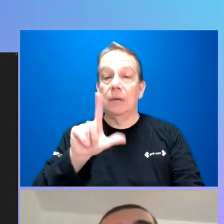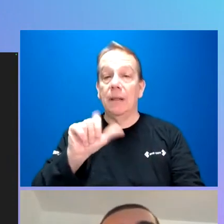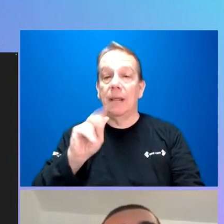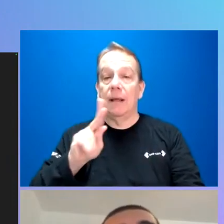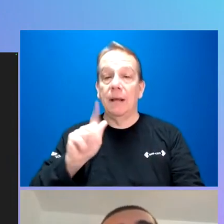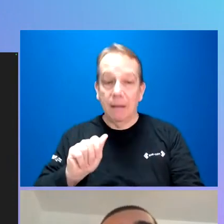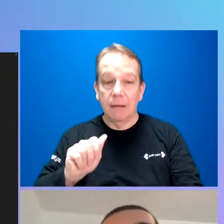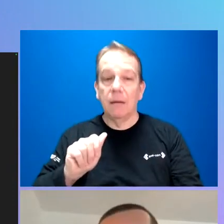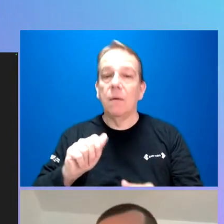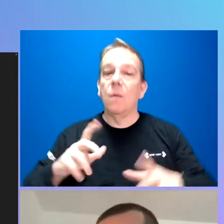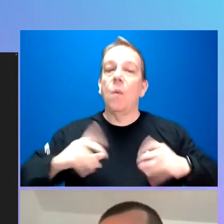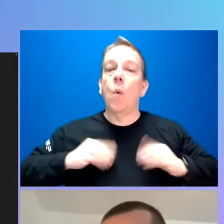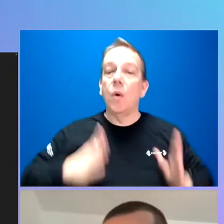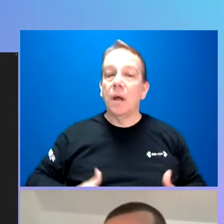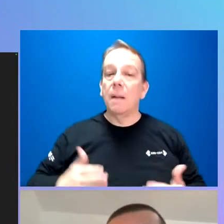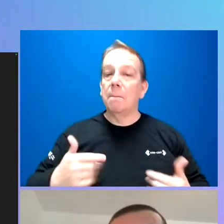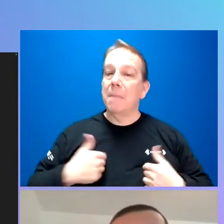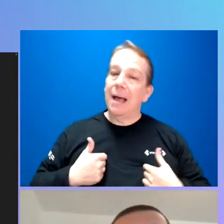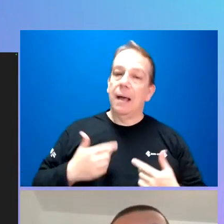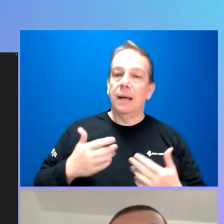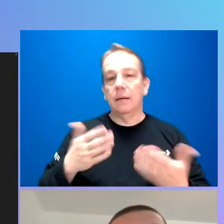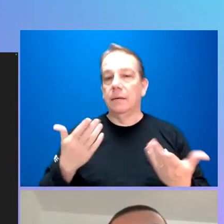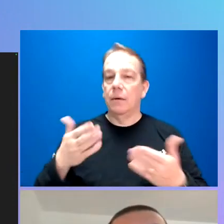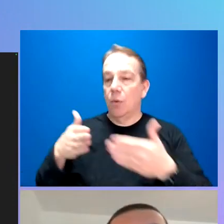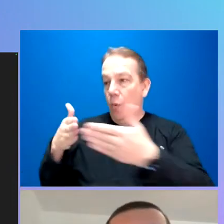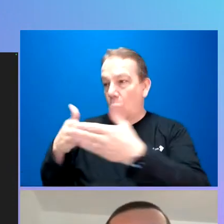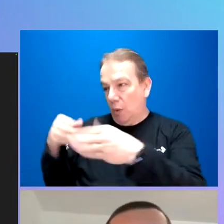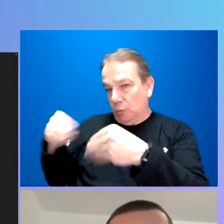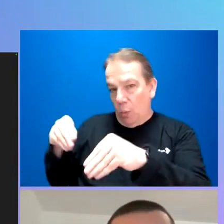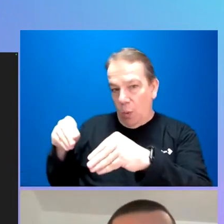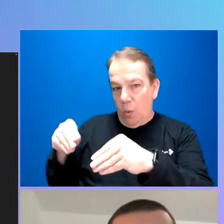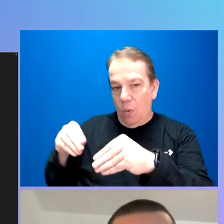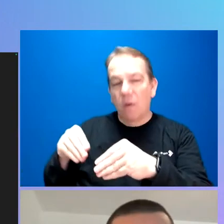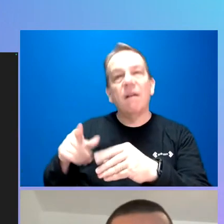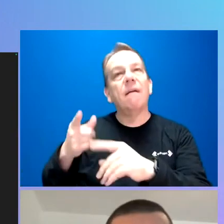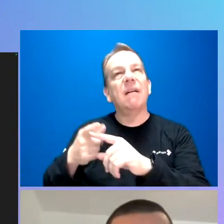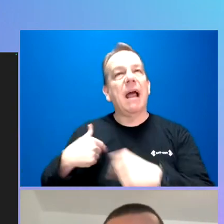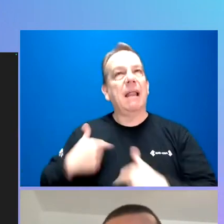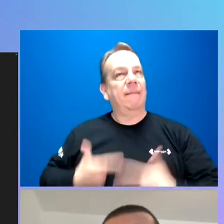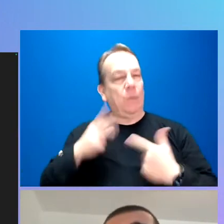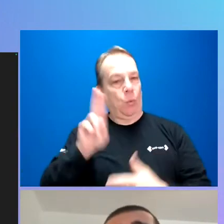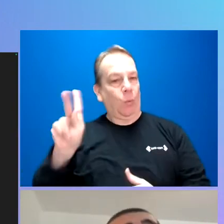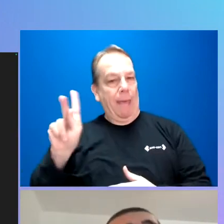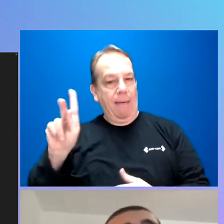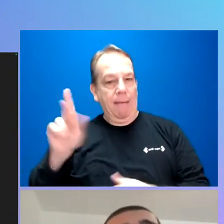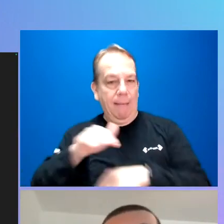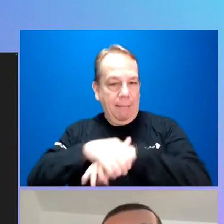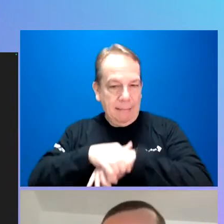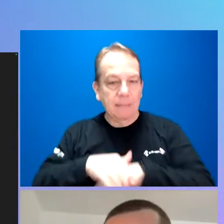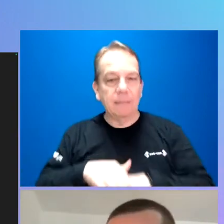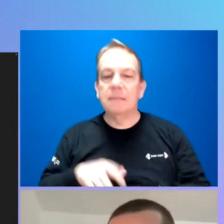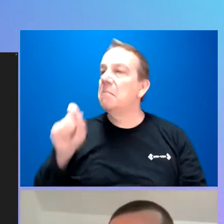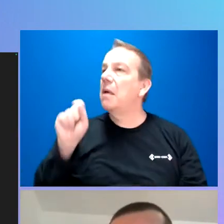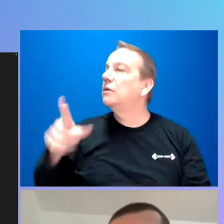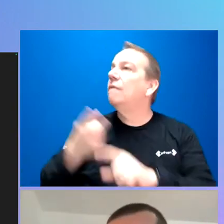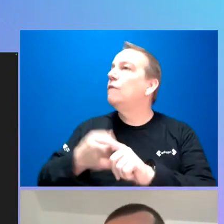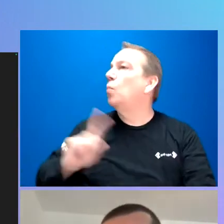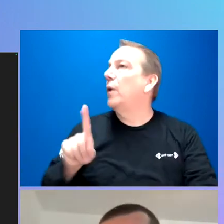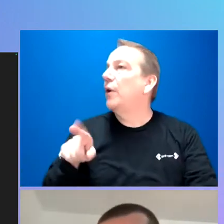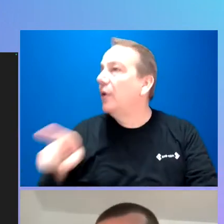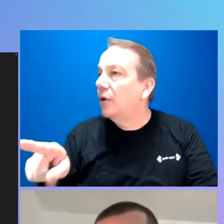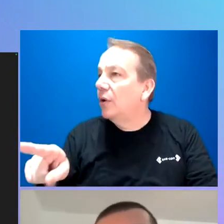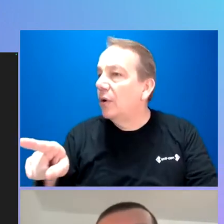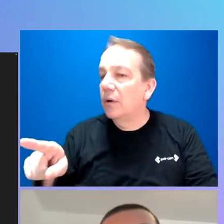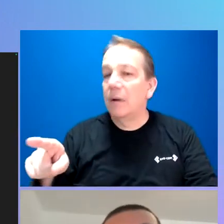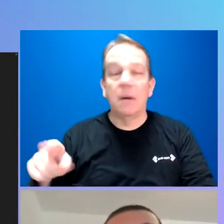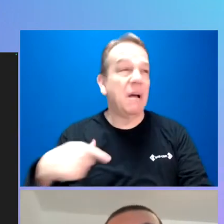my local corner shop in the UK, he asked me this question. He said, "Where are you from?" And I'm not